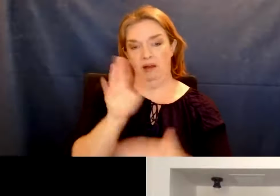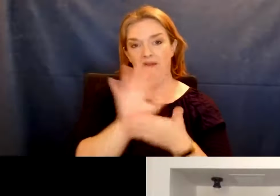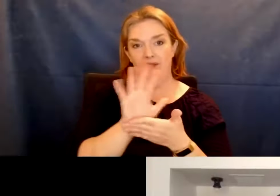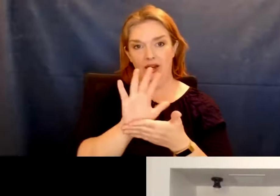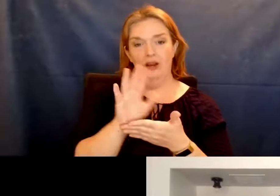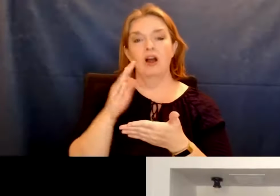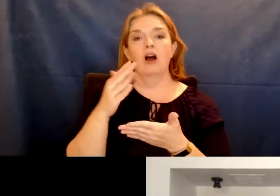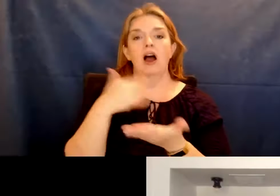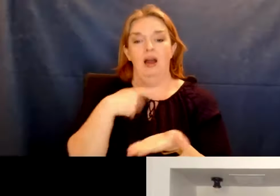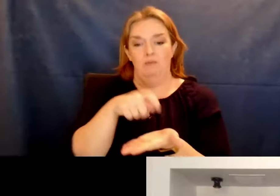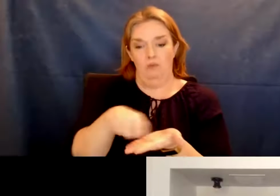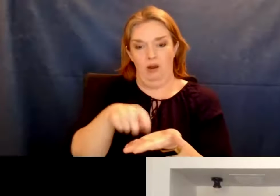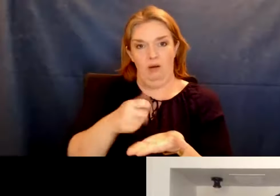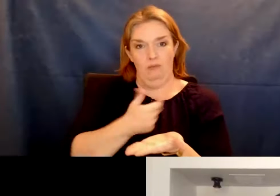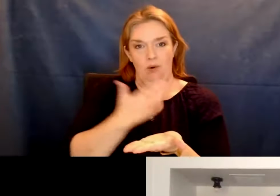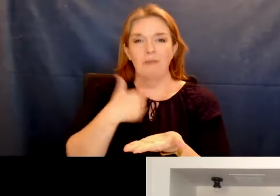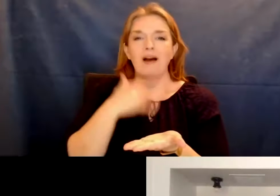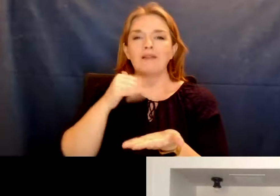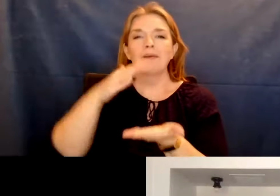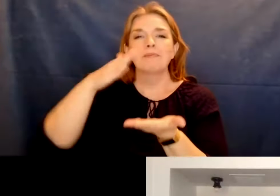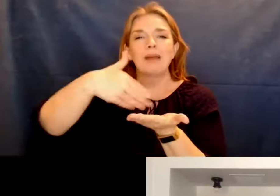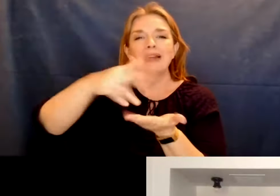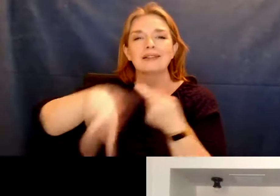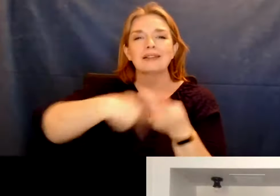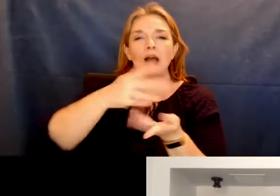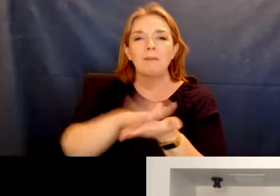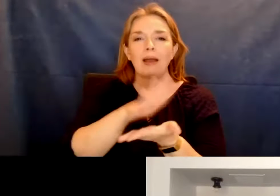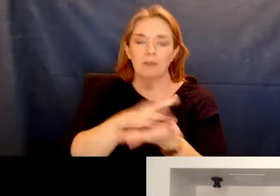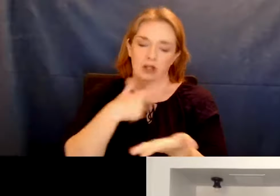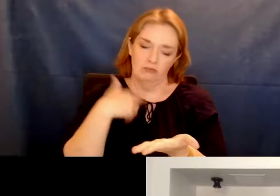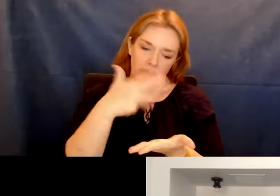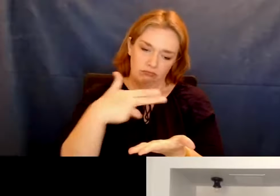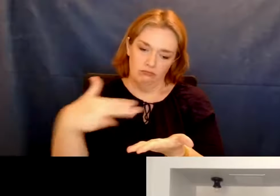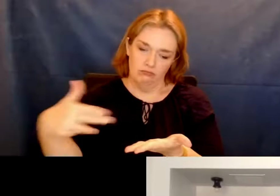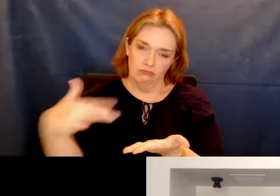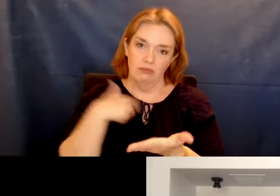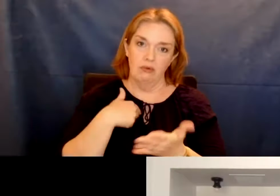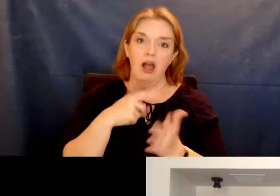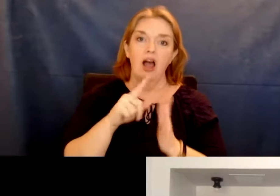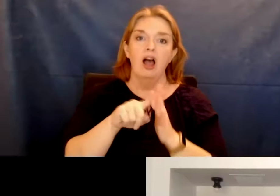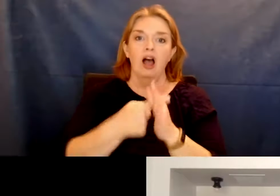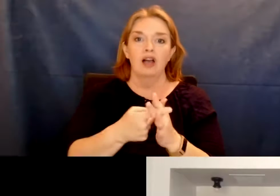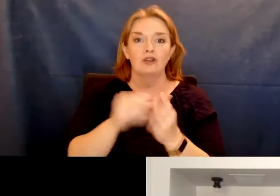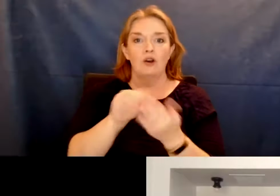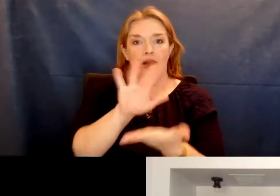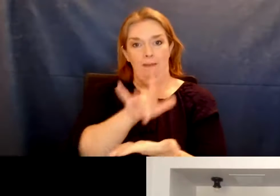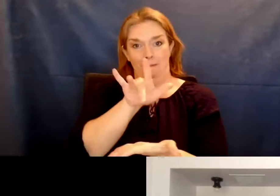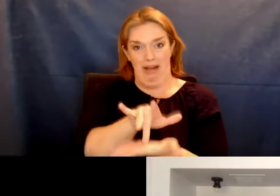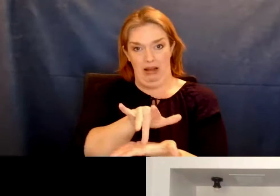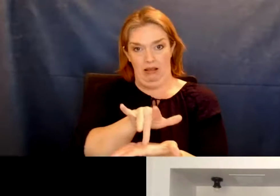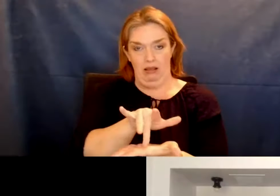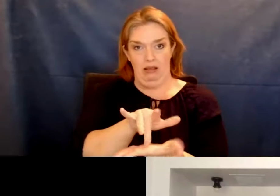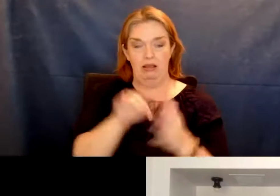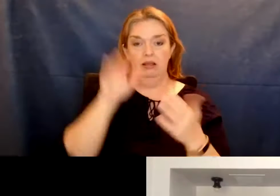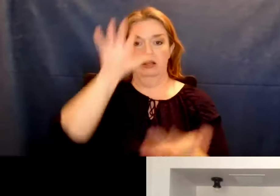middle of it with what I've been calling a grounding sentence. And